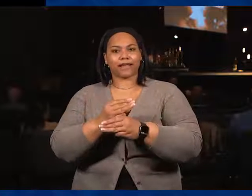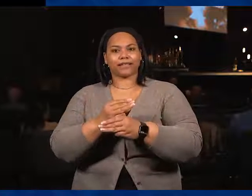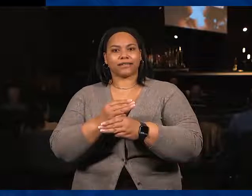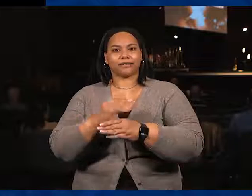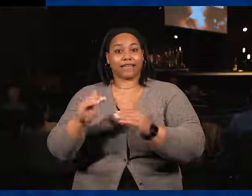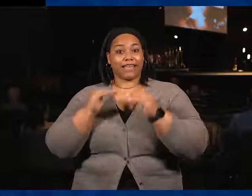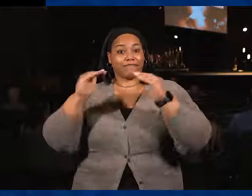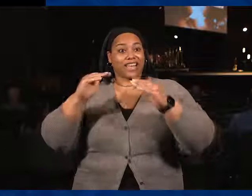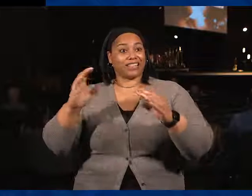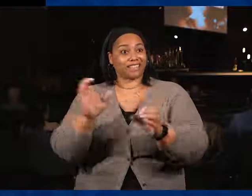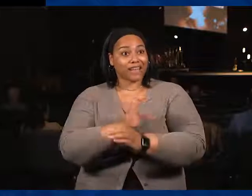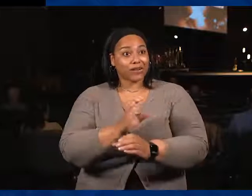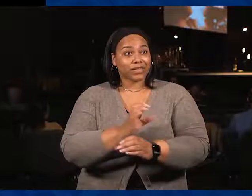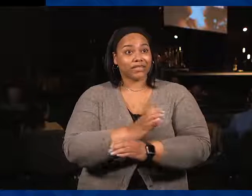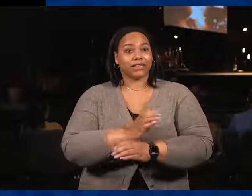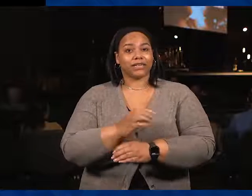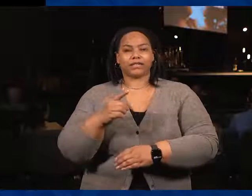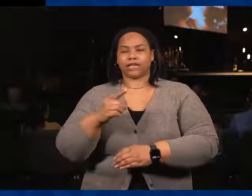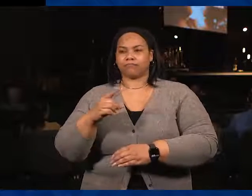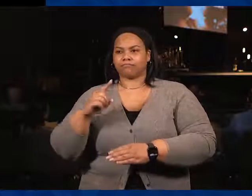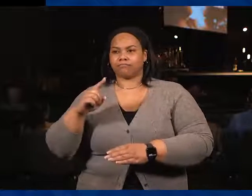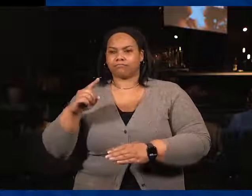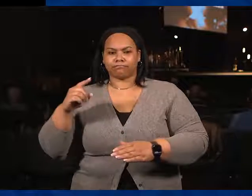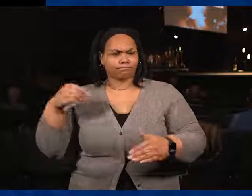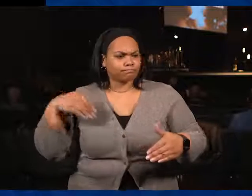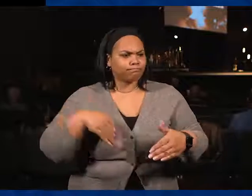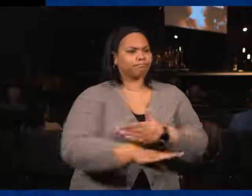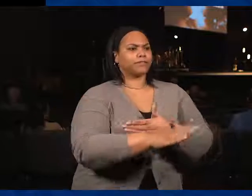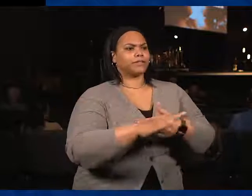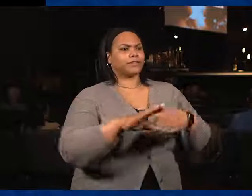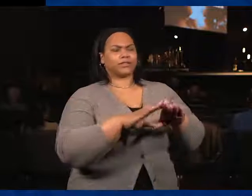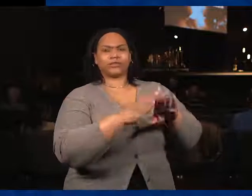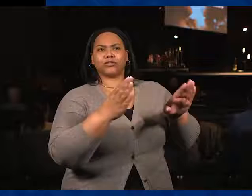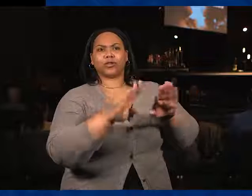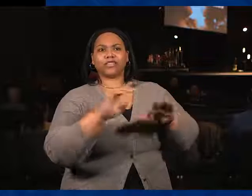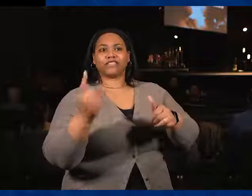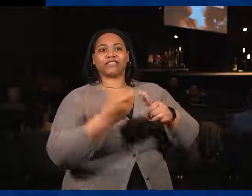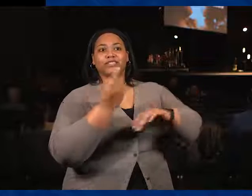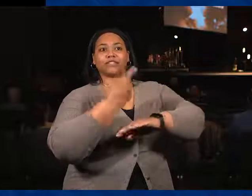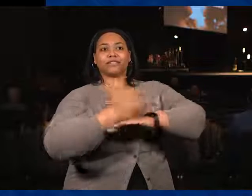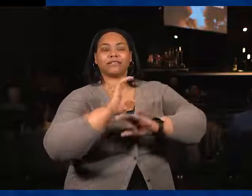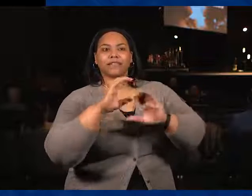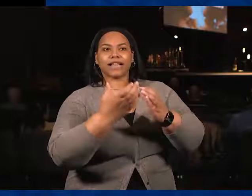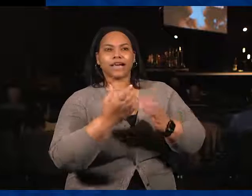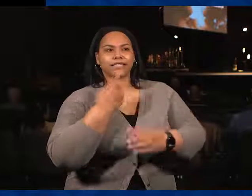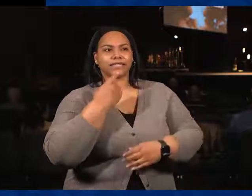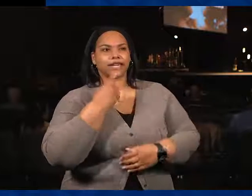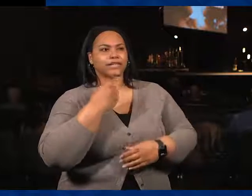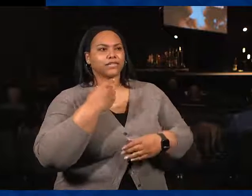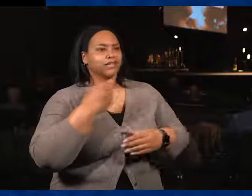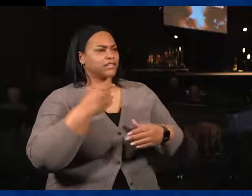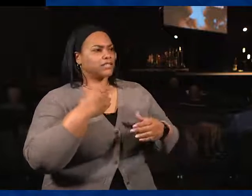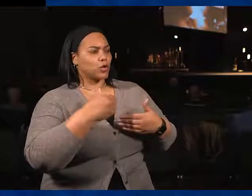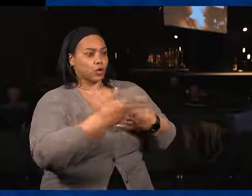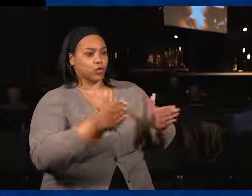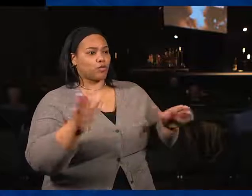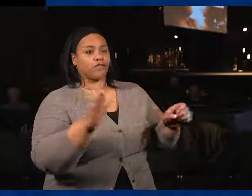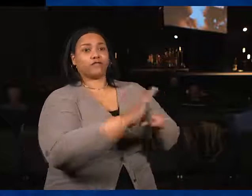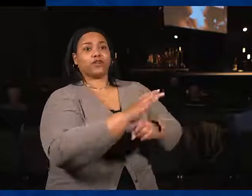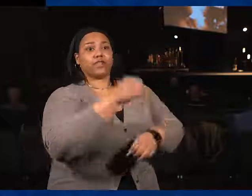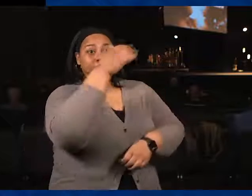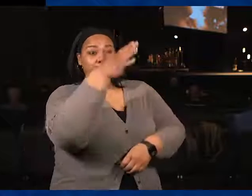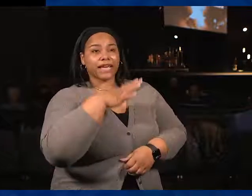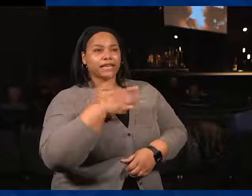calculus, Dr. Gore burst into the door on the first day of class, said to a room full of men these words. He